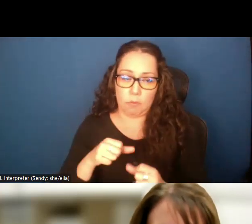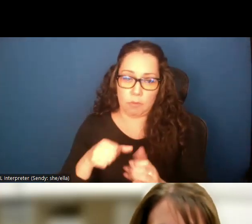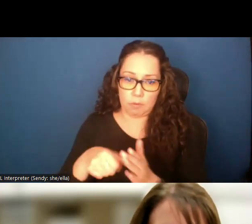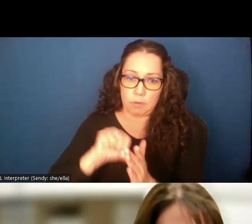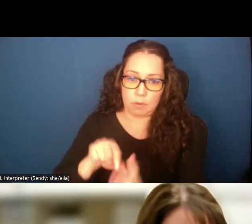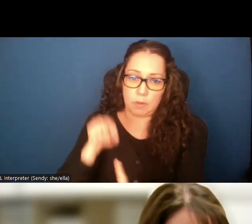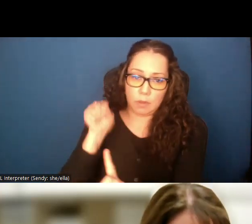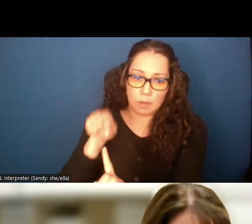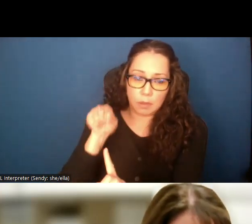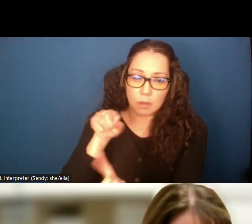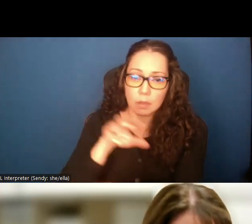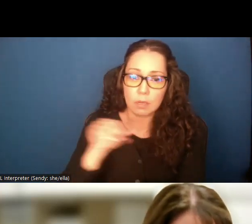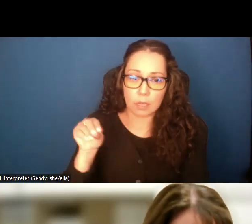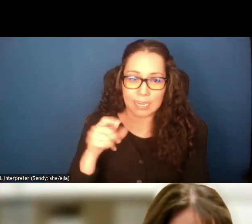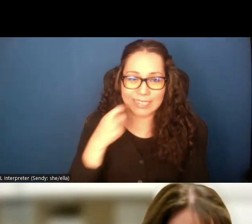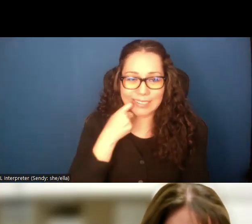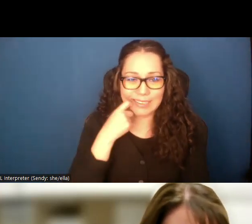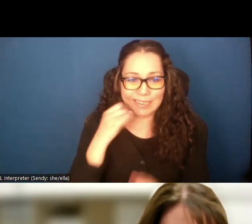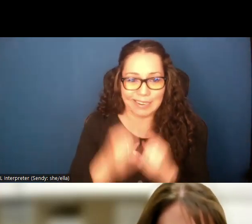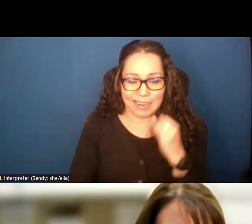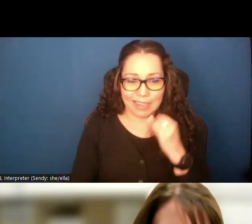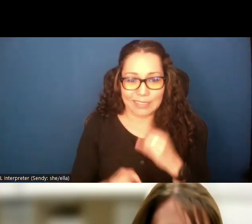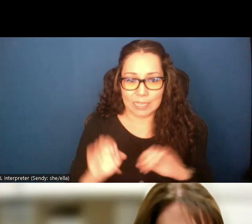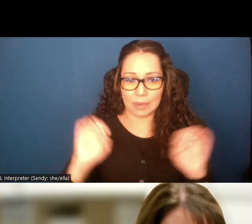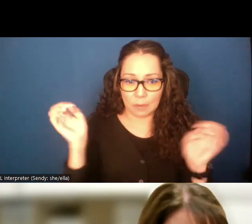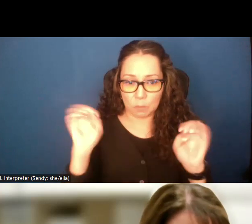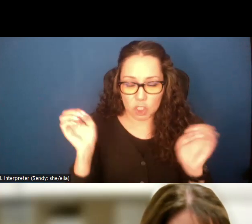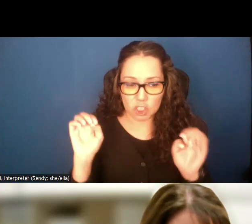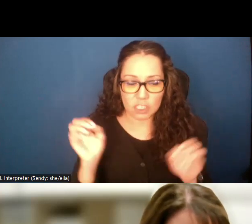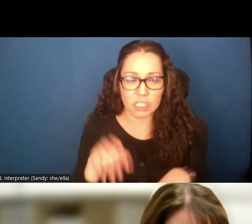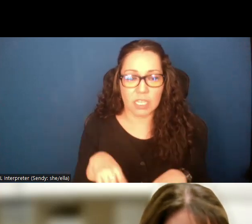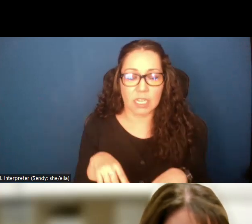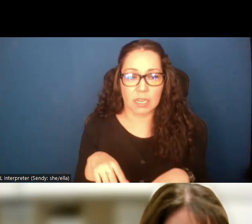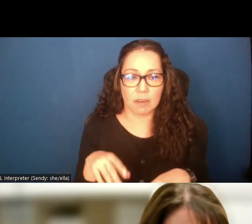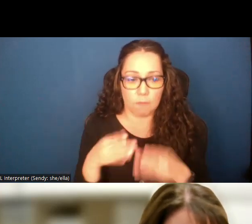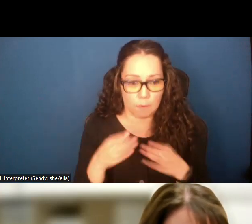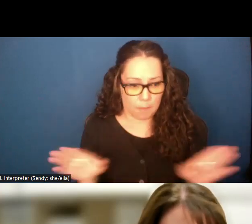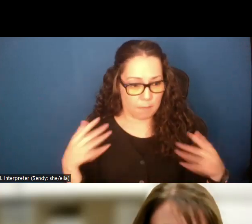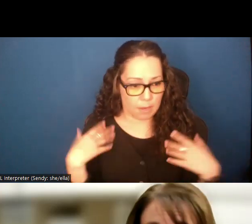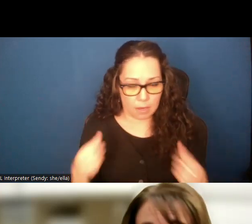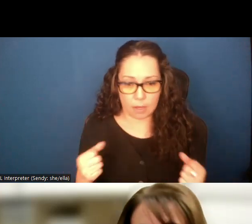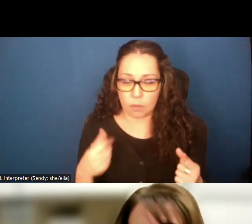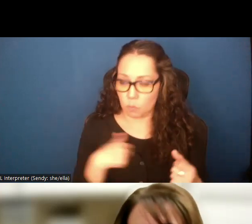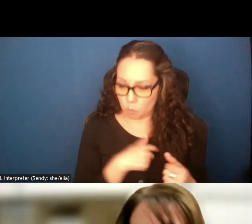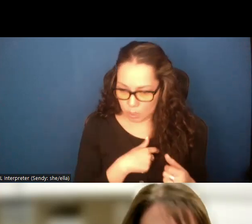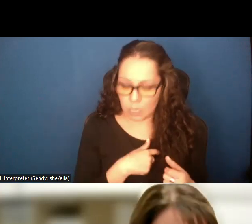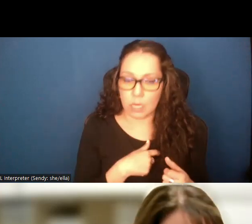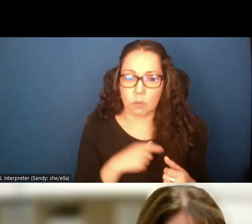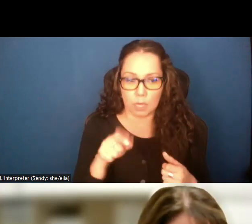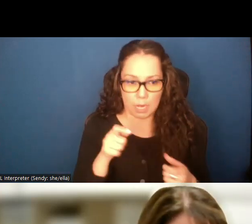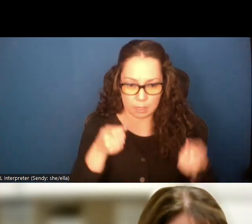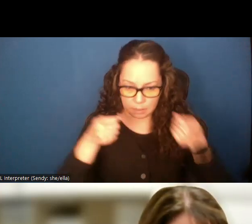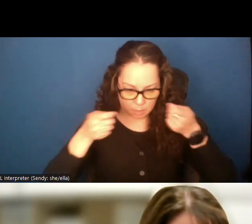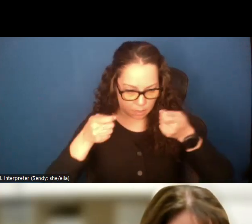last public health emergency, we were really focusing on mitigating negative outcomes for